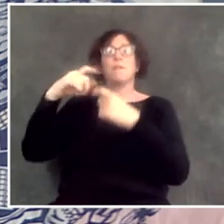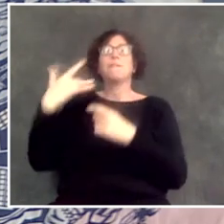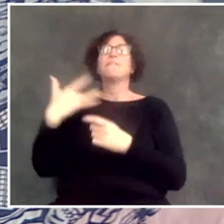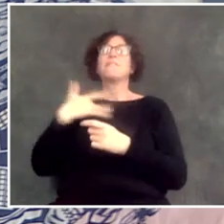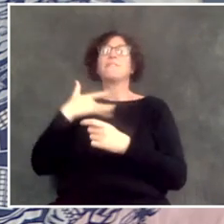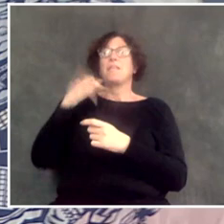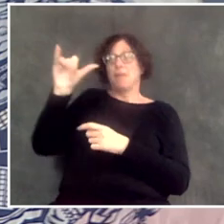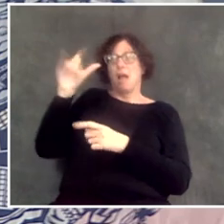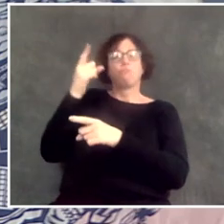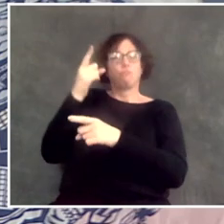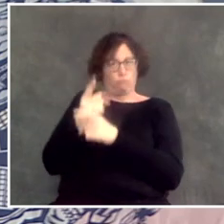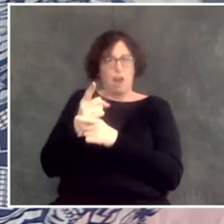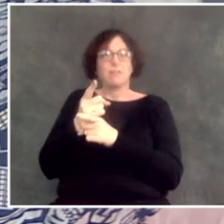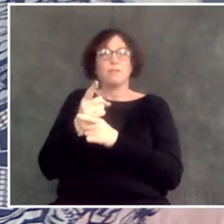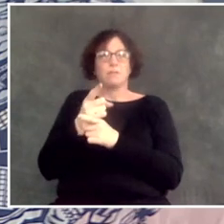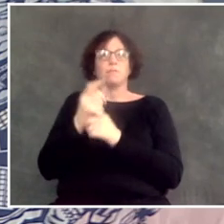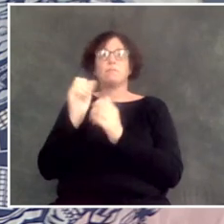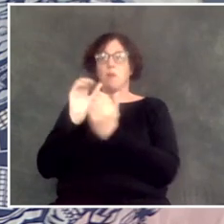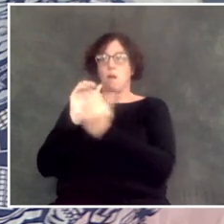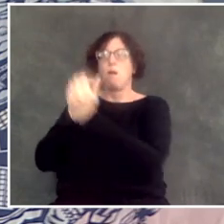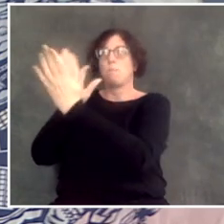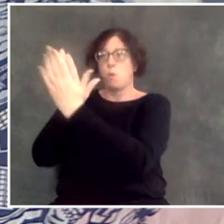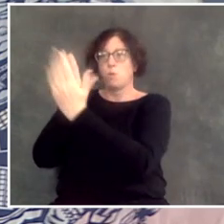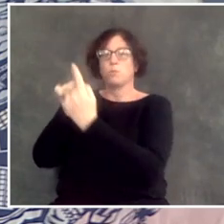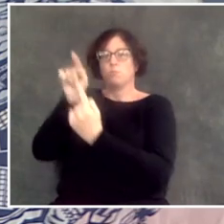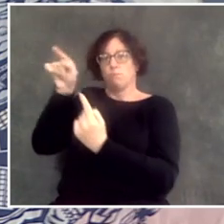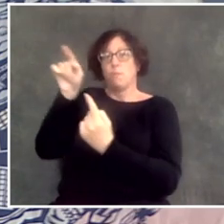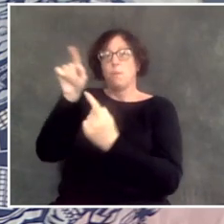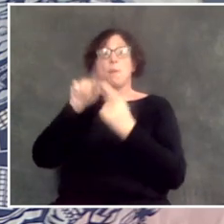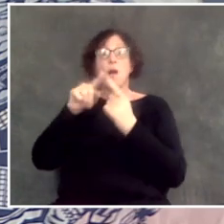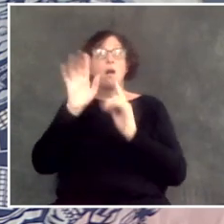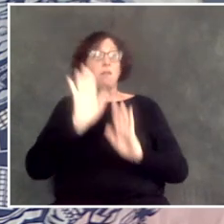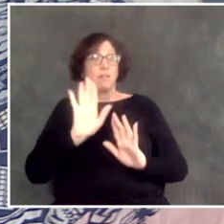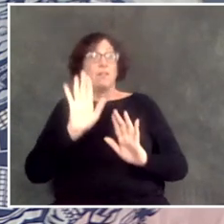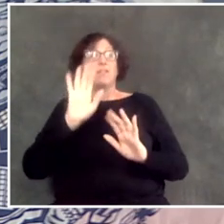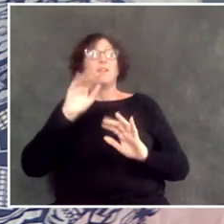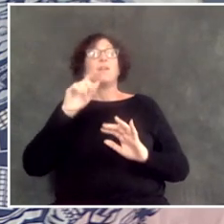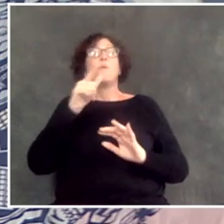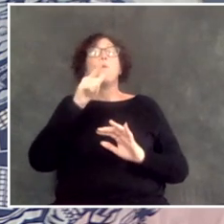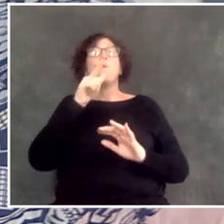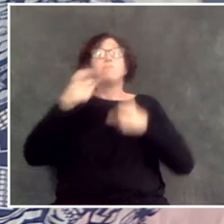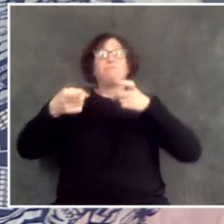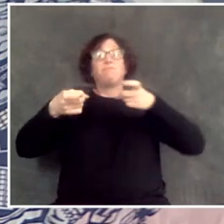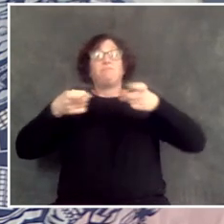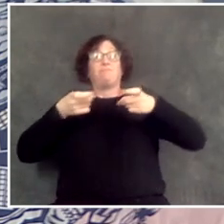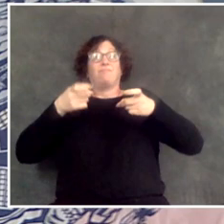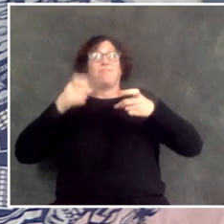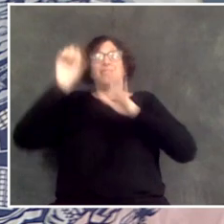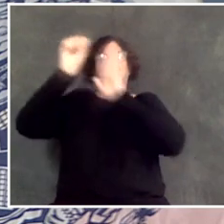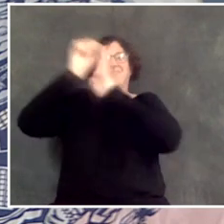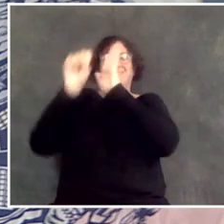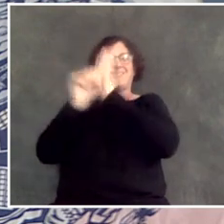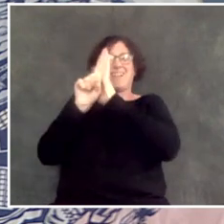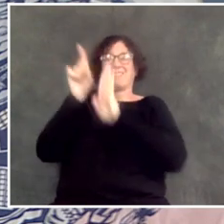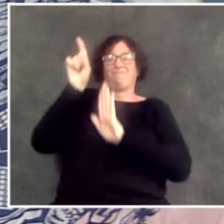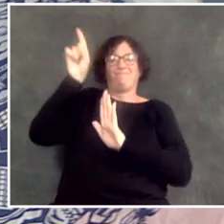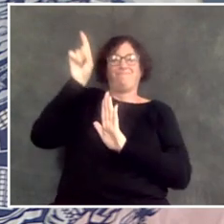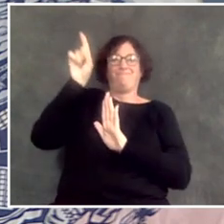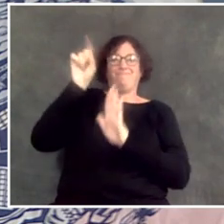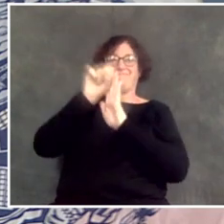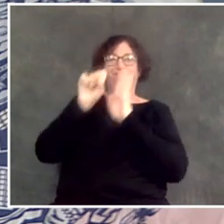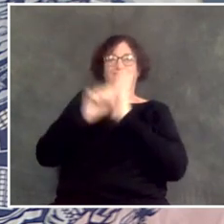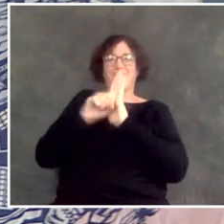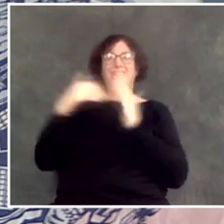law that process, we would have to go through the whole process, which would take months. So that's something we could do immediately